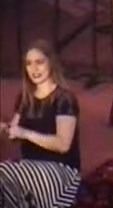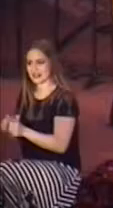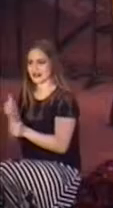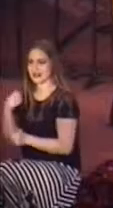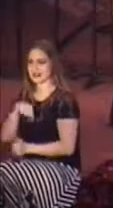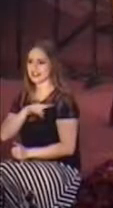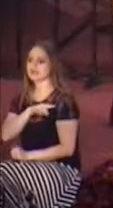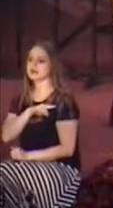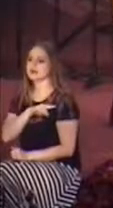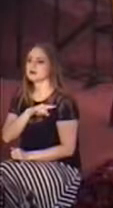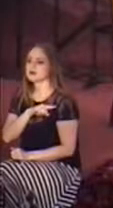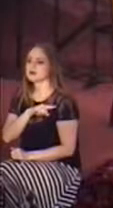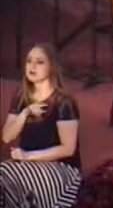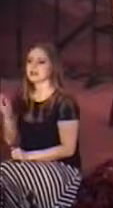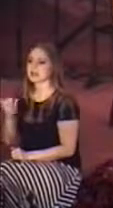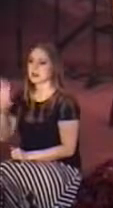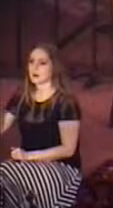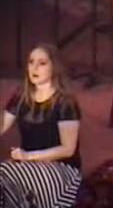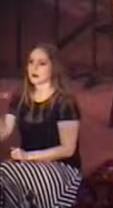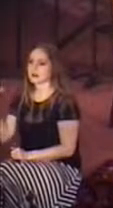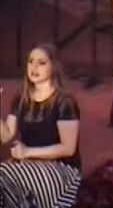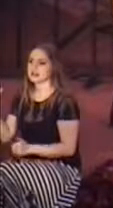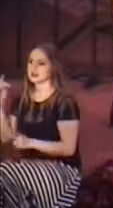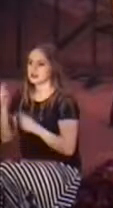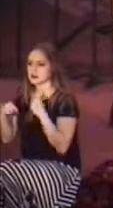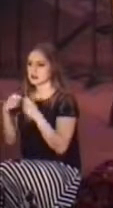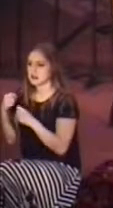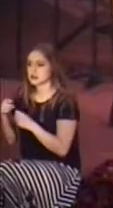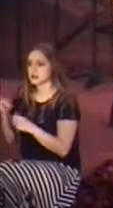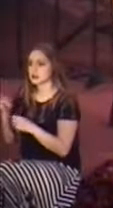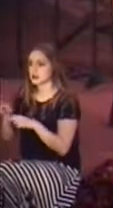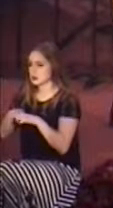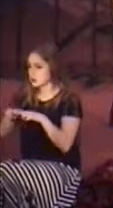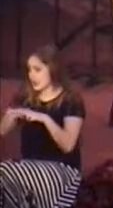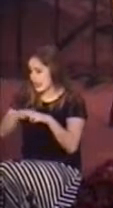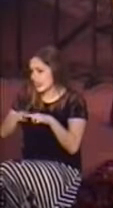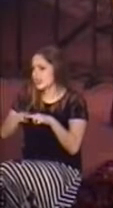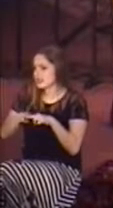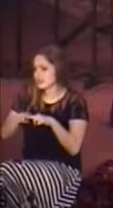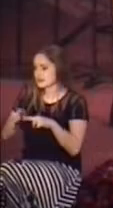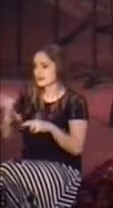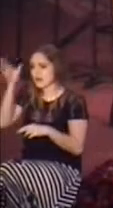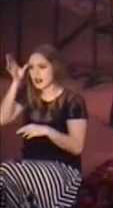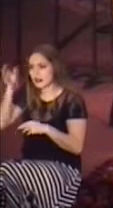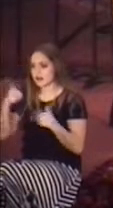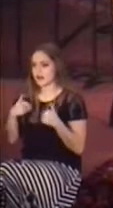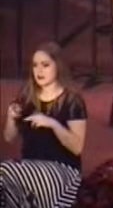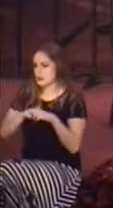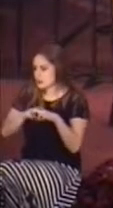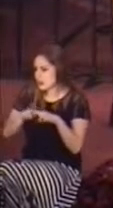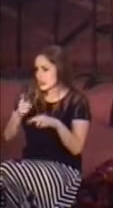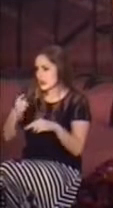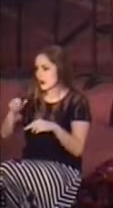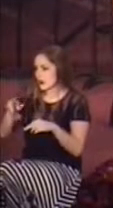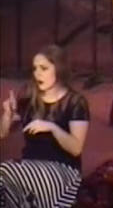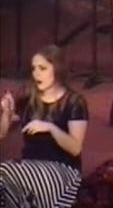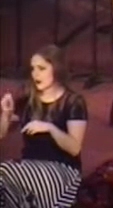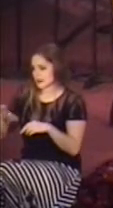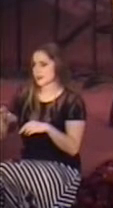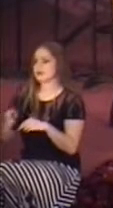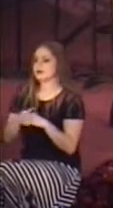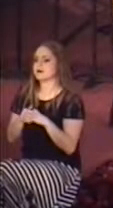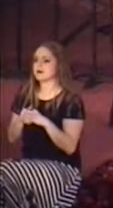And the same with Christmas tradition. Trains. My father always had a train garden. Man, I like train gardens. And I